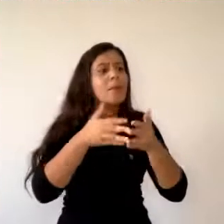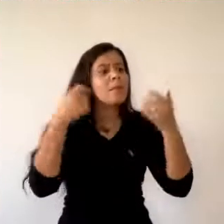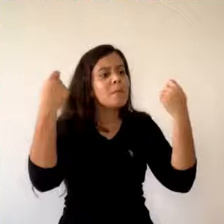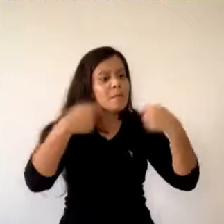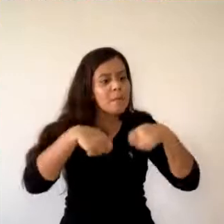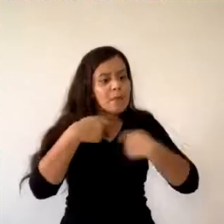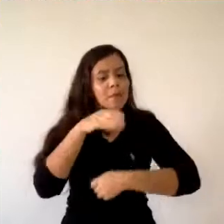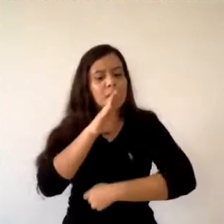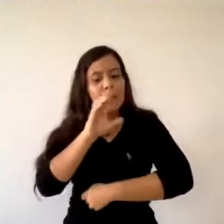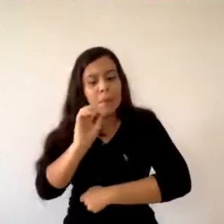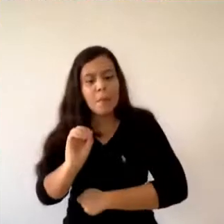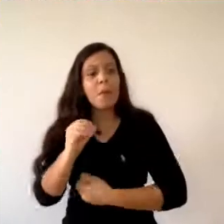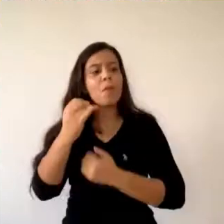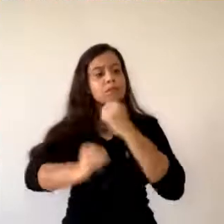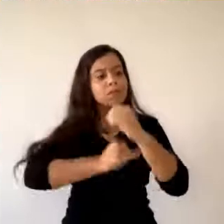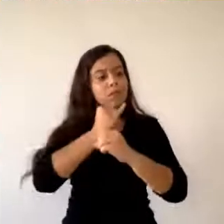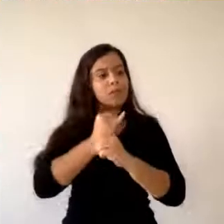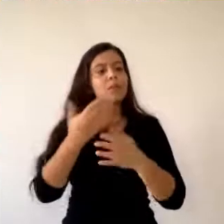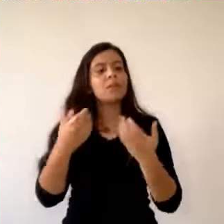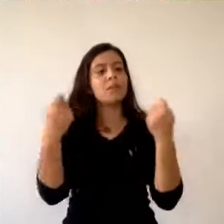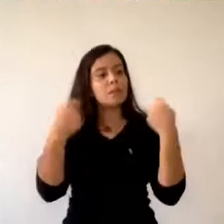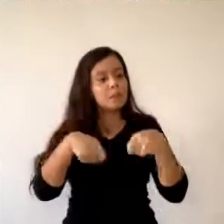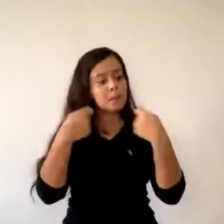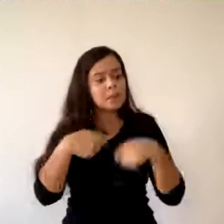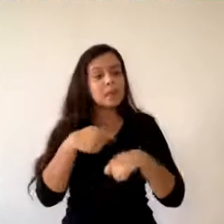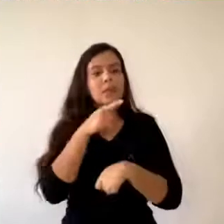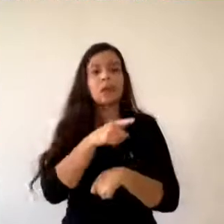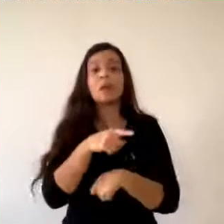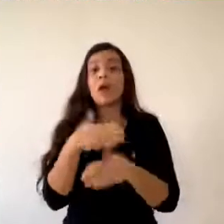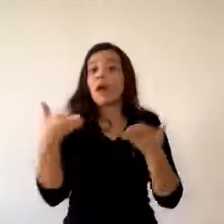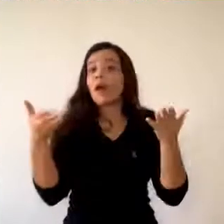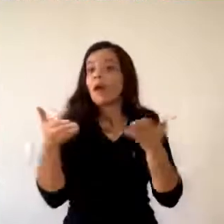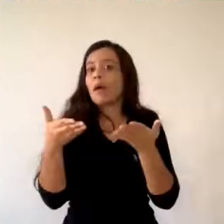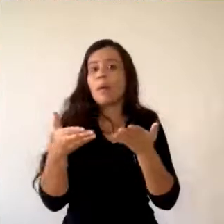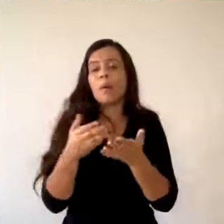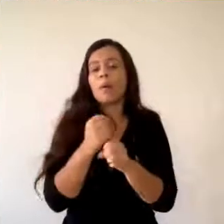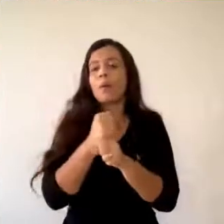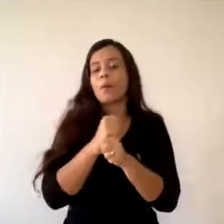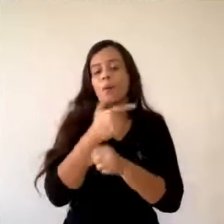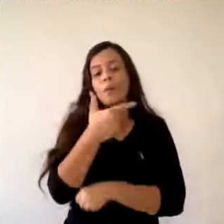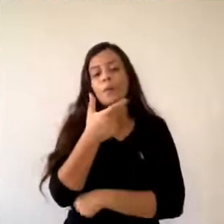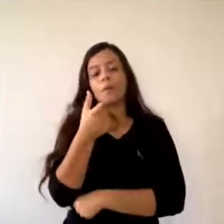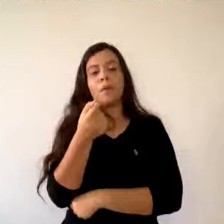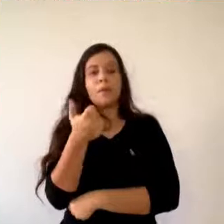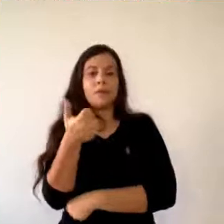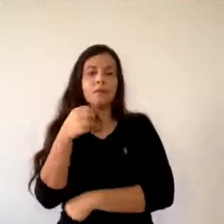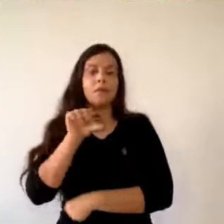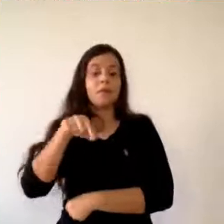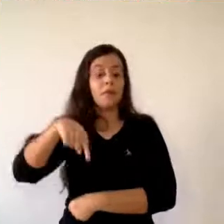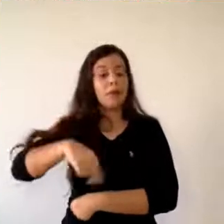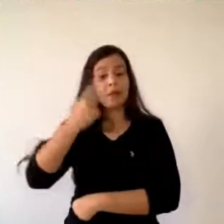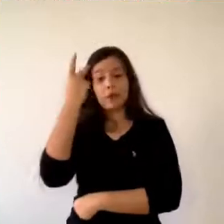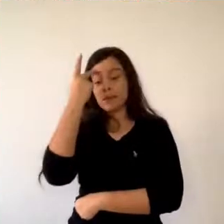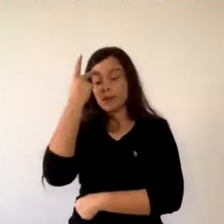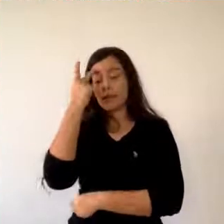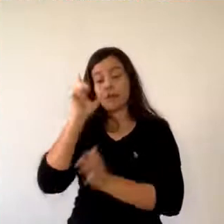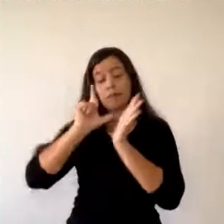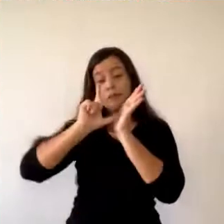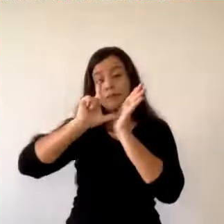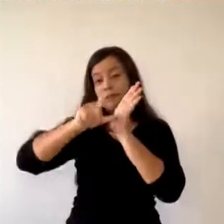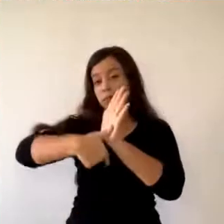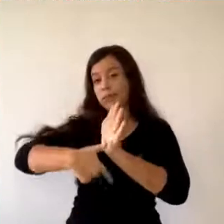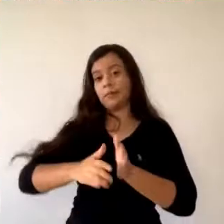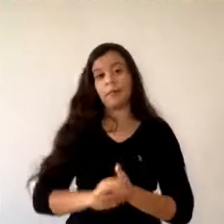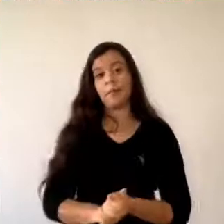during the pandemic, the social movements were already asking for that demand, and we state that for it took a